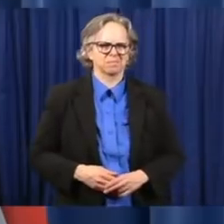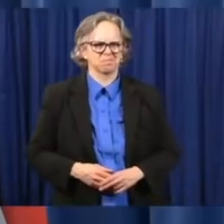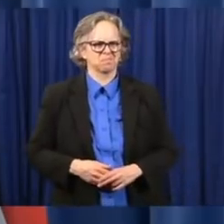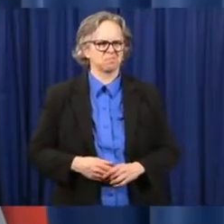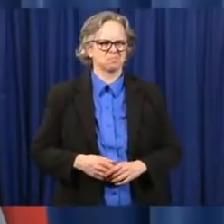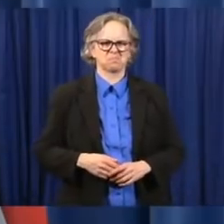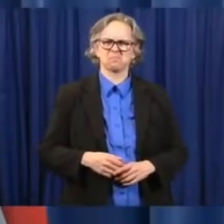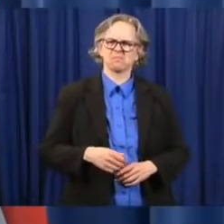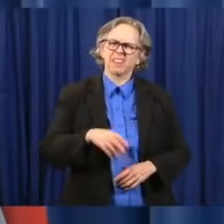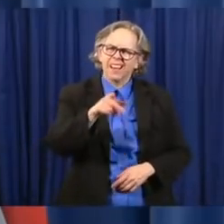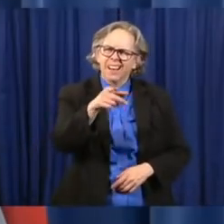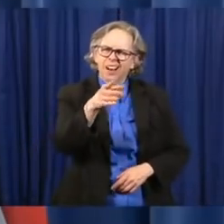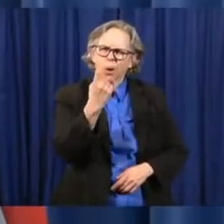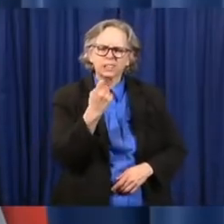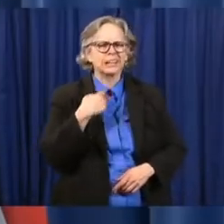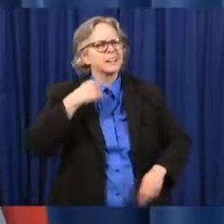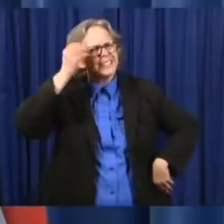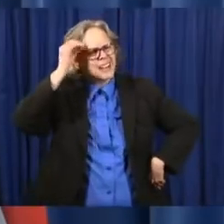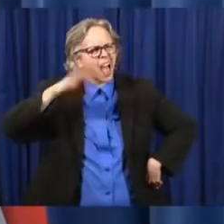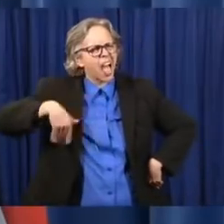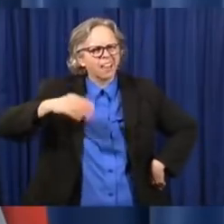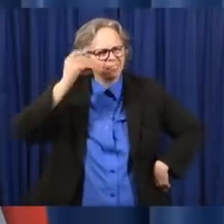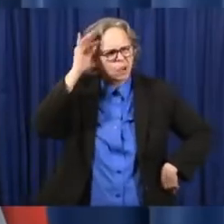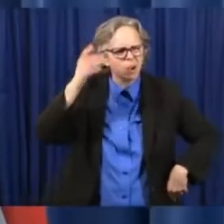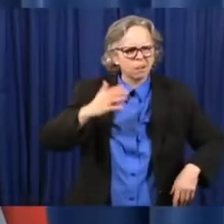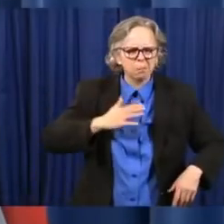We're open to any ideas. I'm not sure that that's been